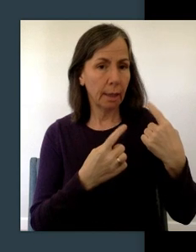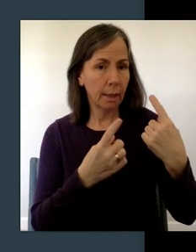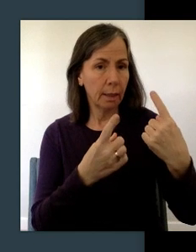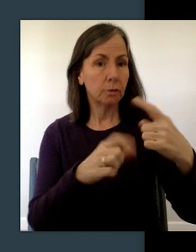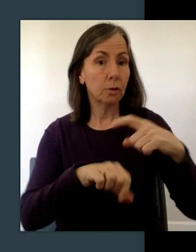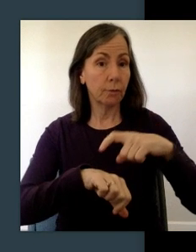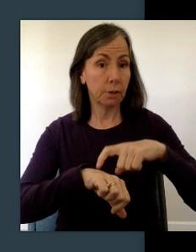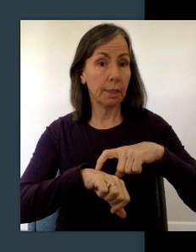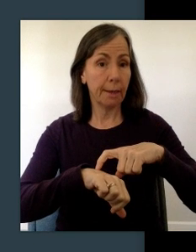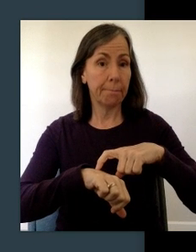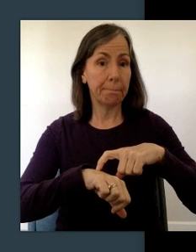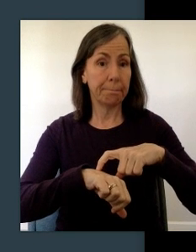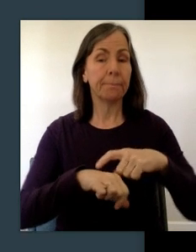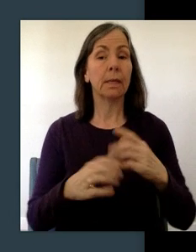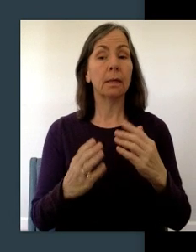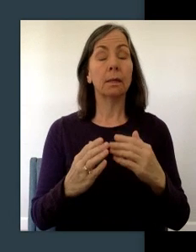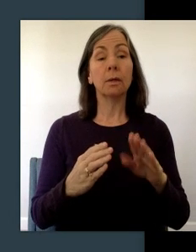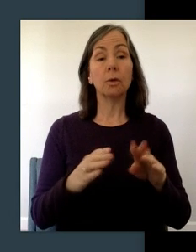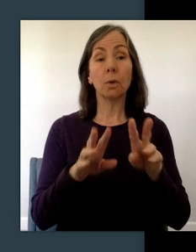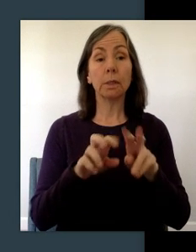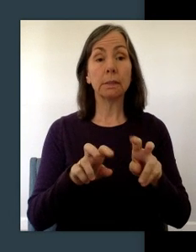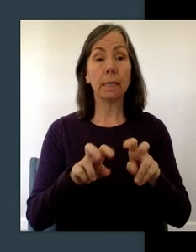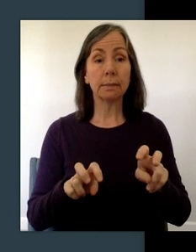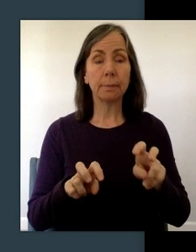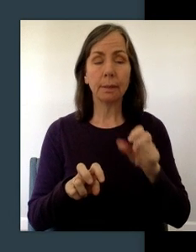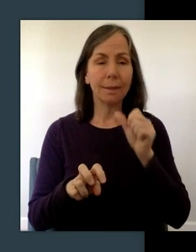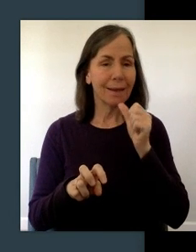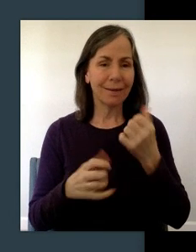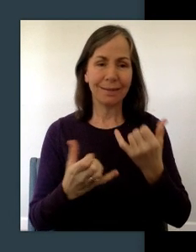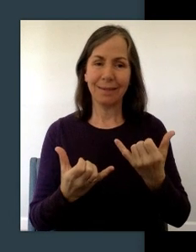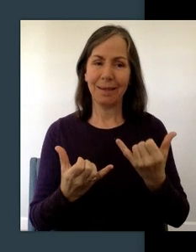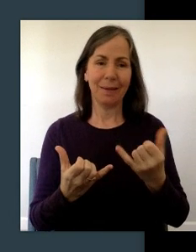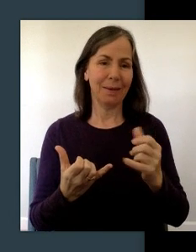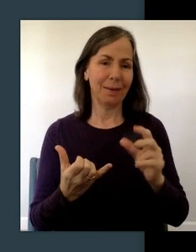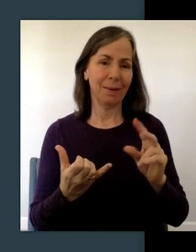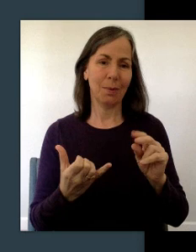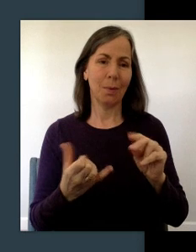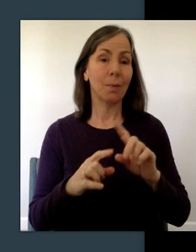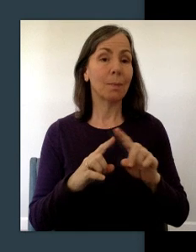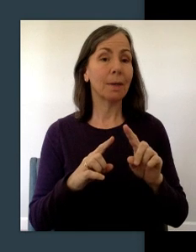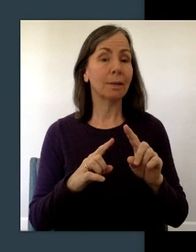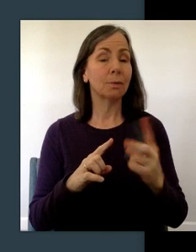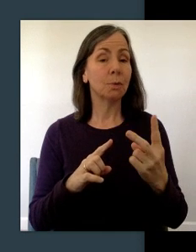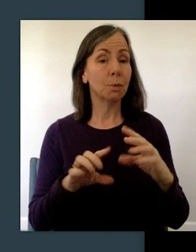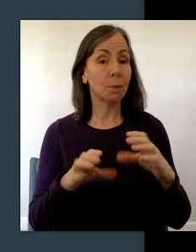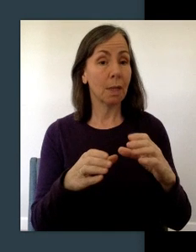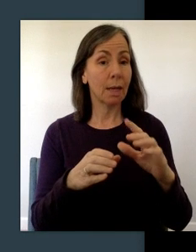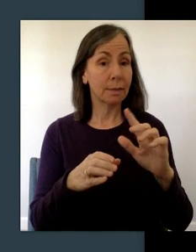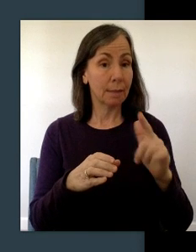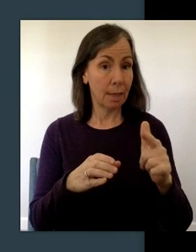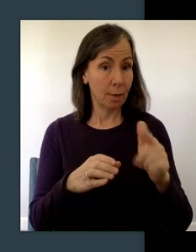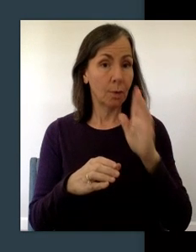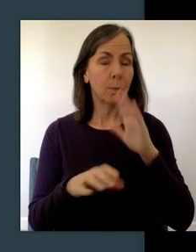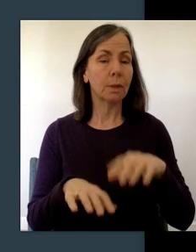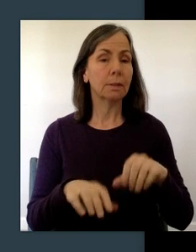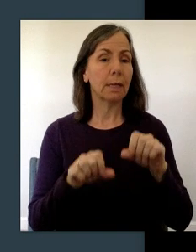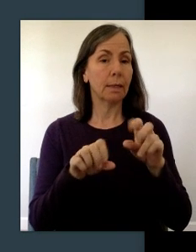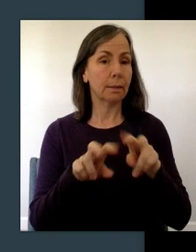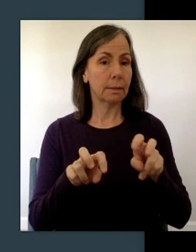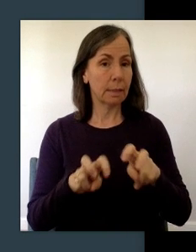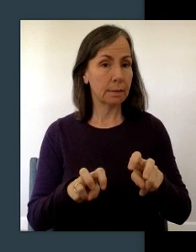The assessment you'll be taking, not today, but in 2 classes, will be answering